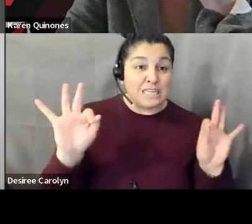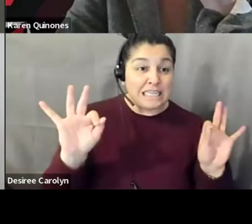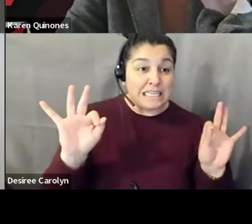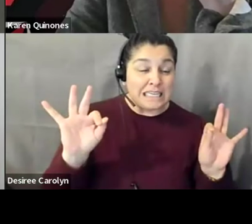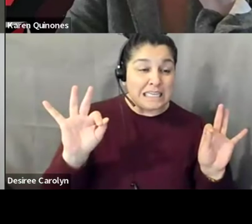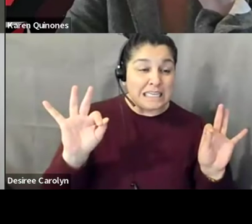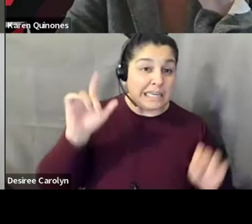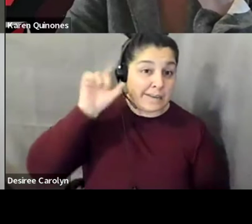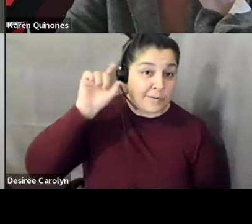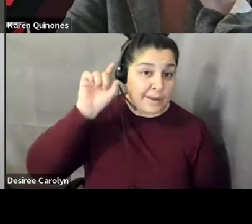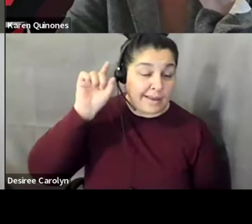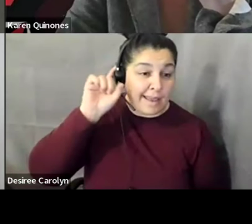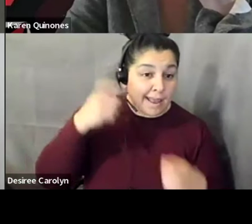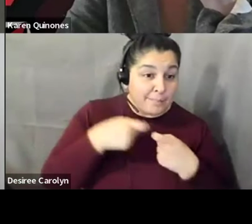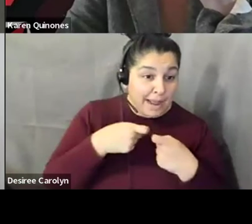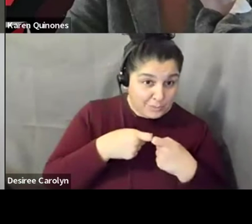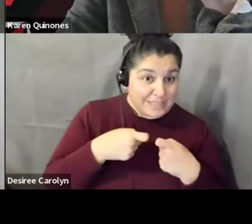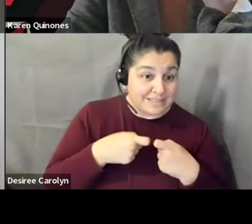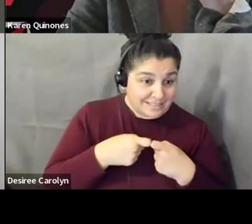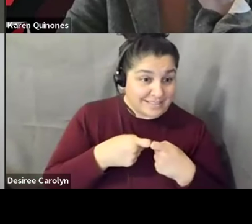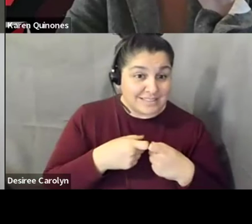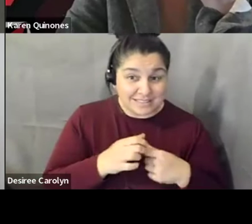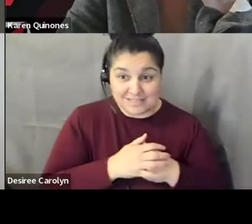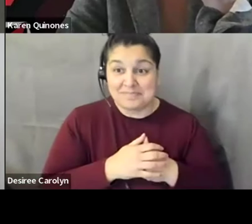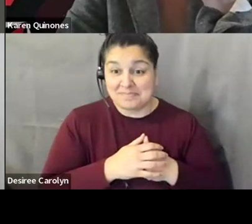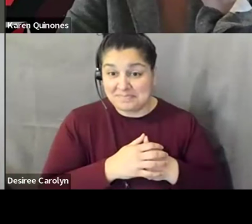your hearing aids. Mark,